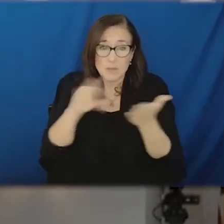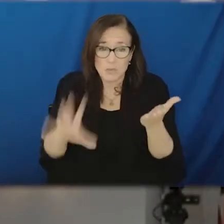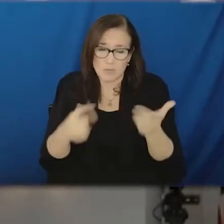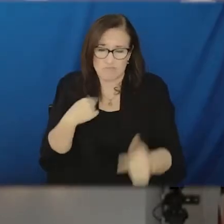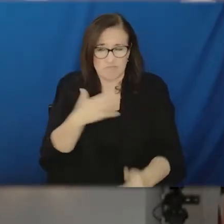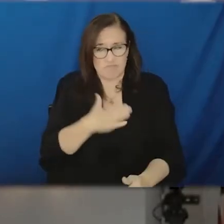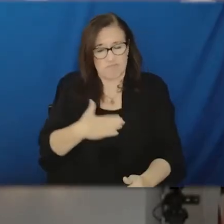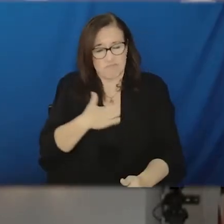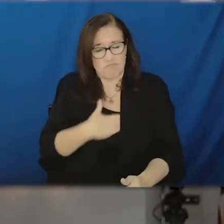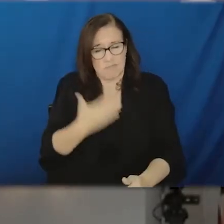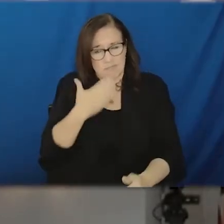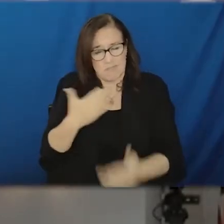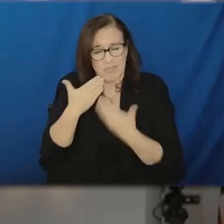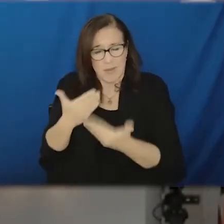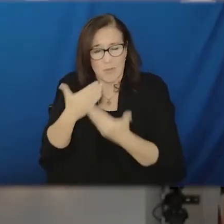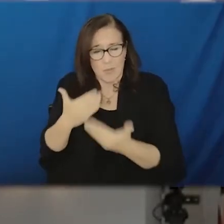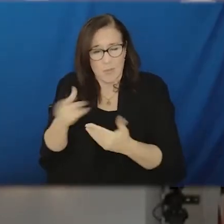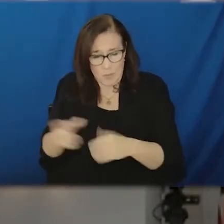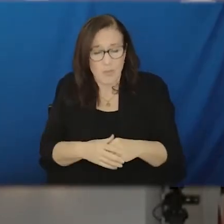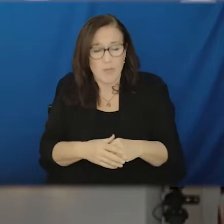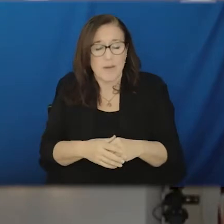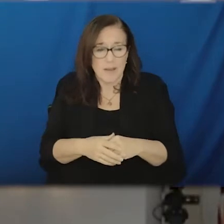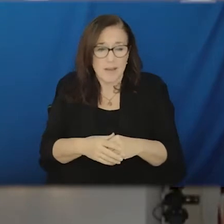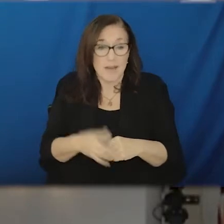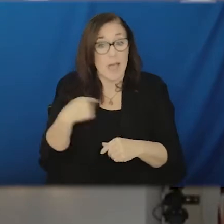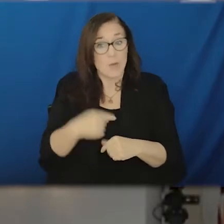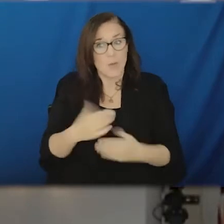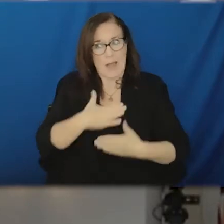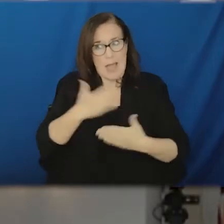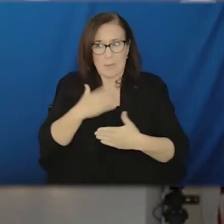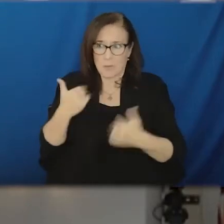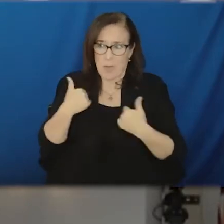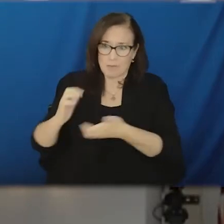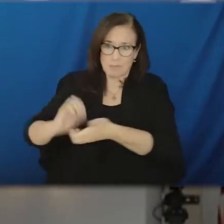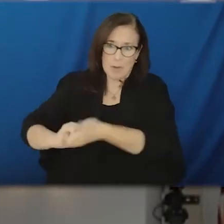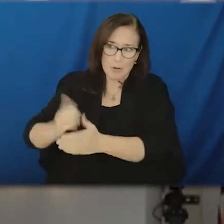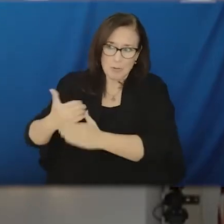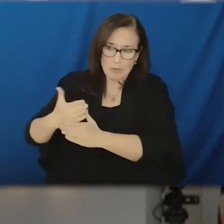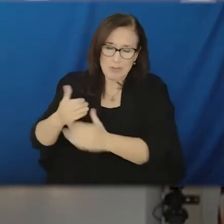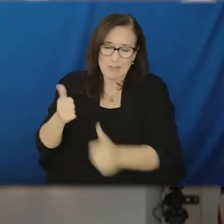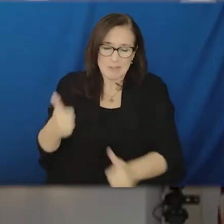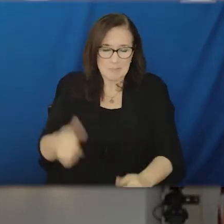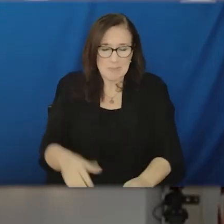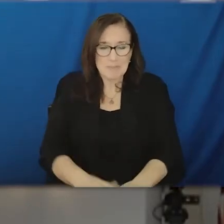heart, and we're very happy to have you as partners. So thank you.